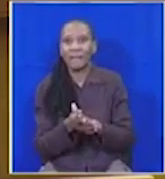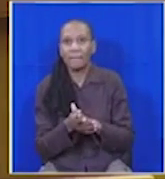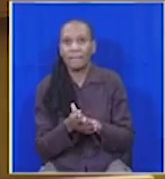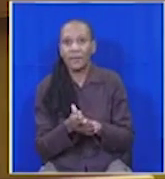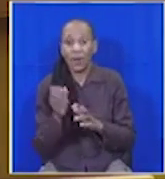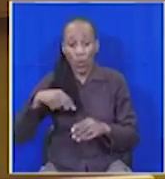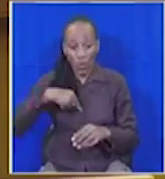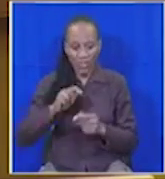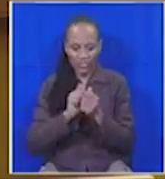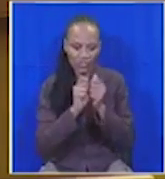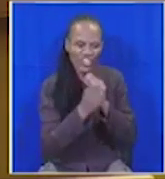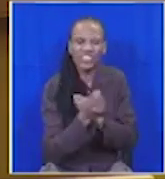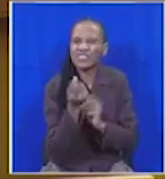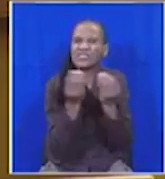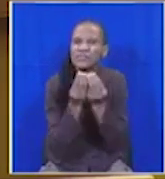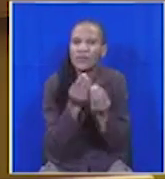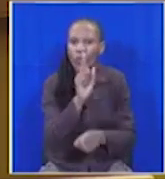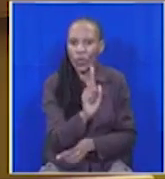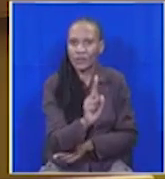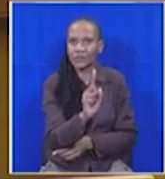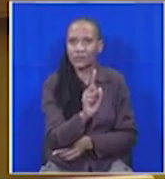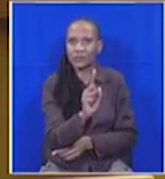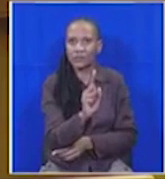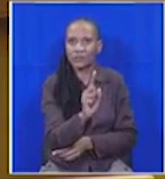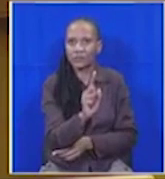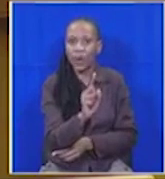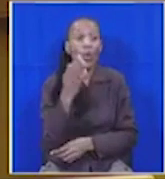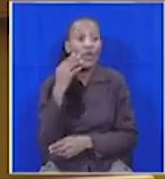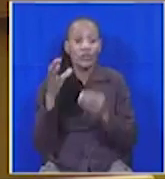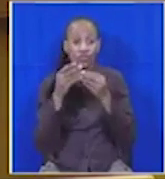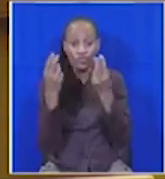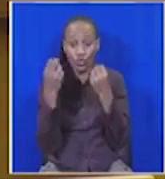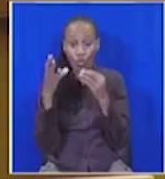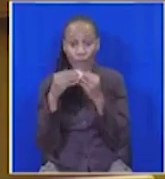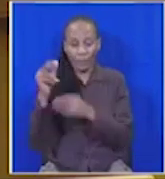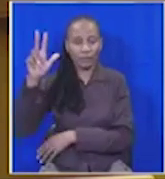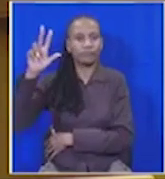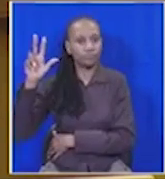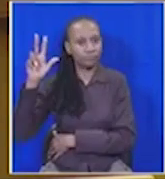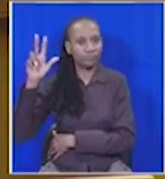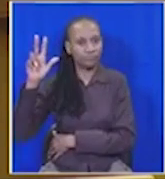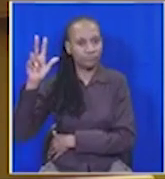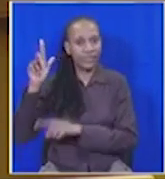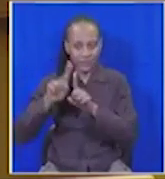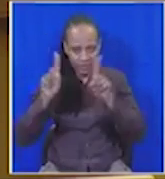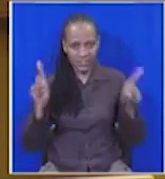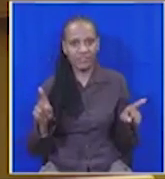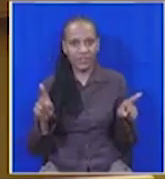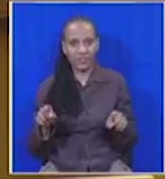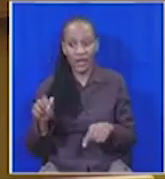we brought in was swearing in of members. Here they have opportunity for prayers. You can check in